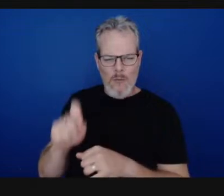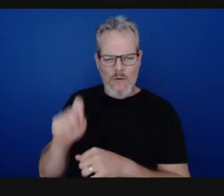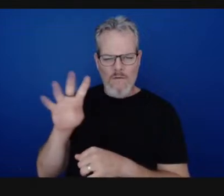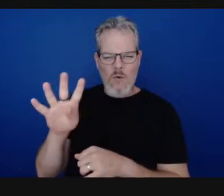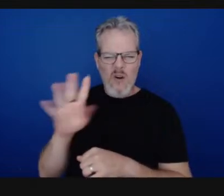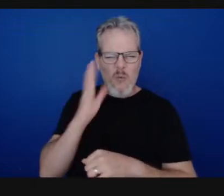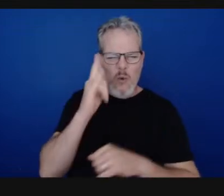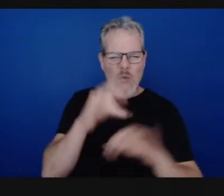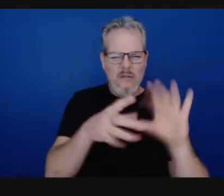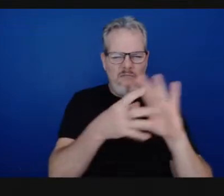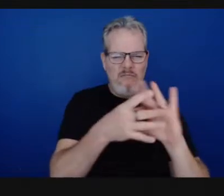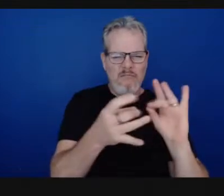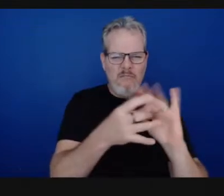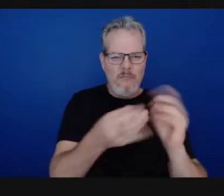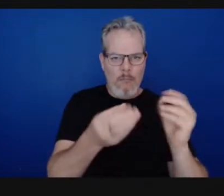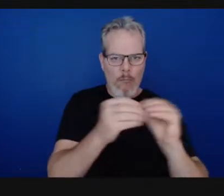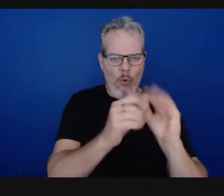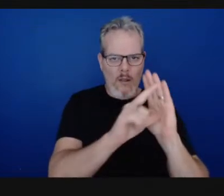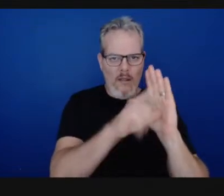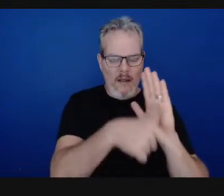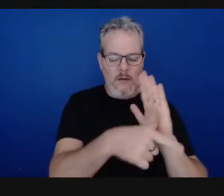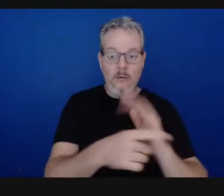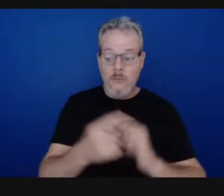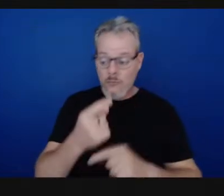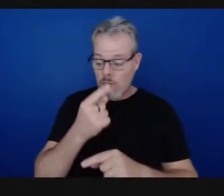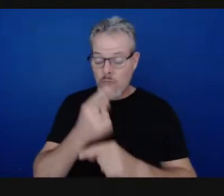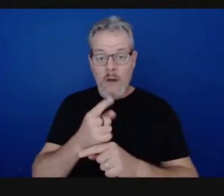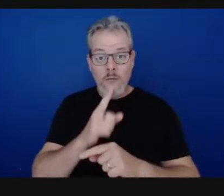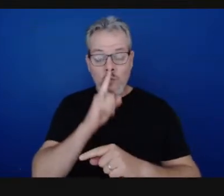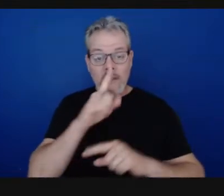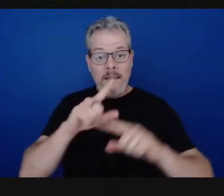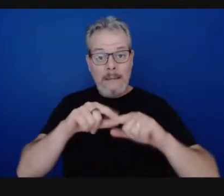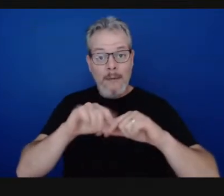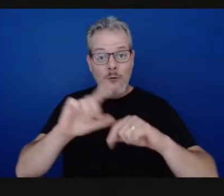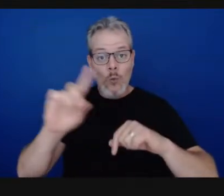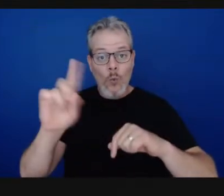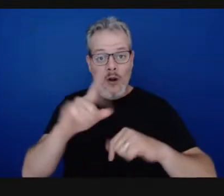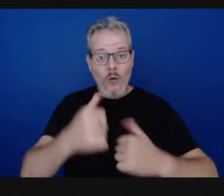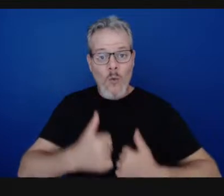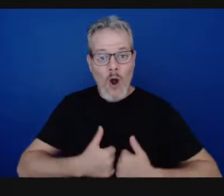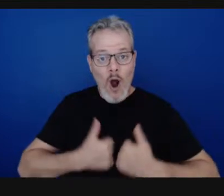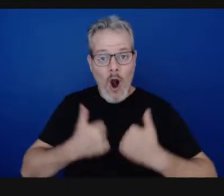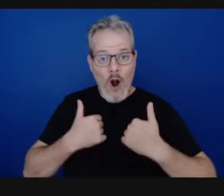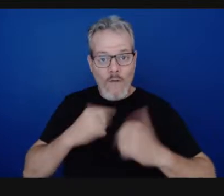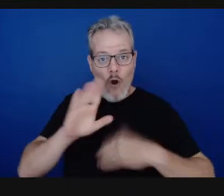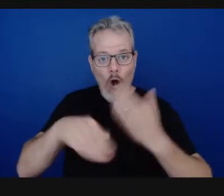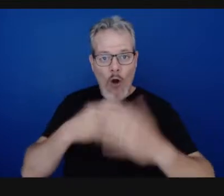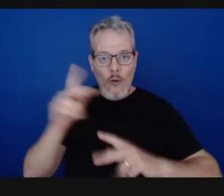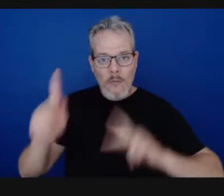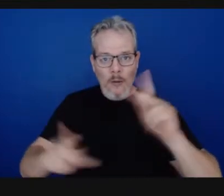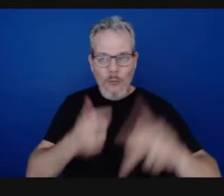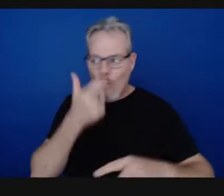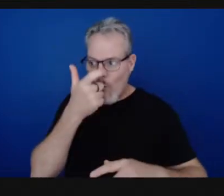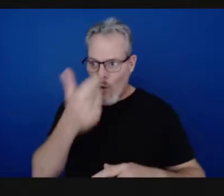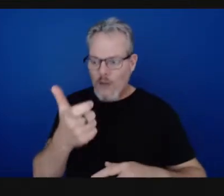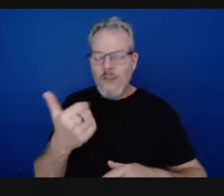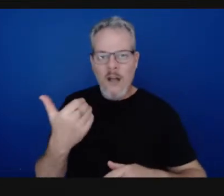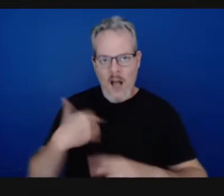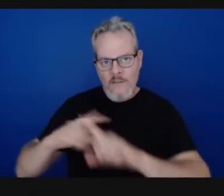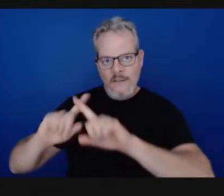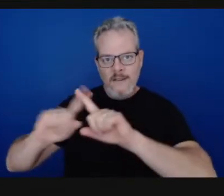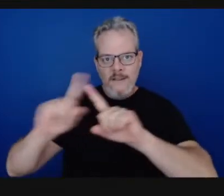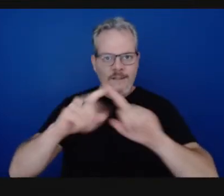that more. It all depends where you are, and I'm sure everyone watching will have felt it slightly differently depending on where you are on the